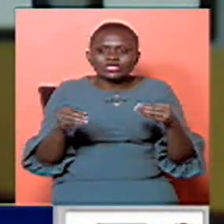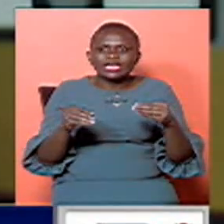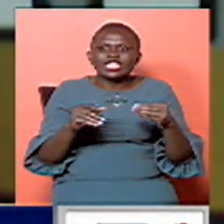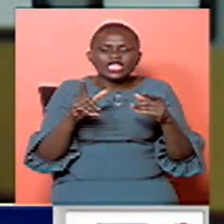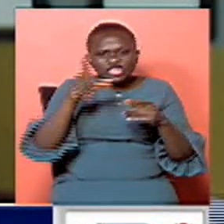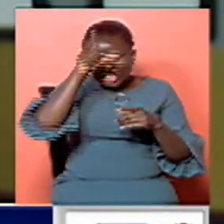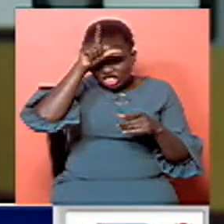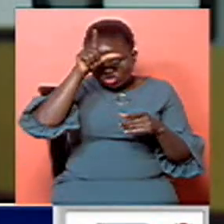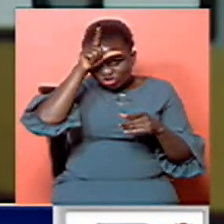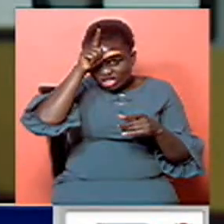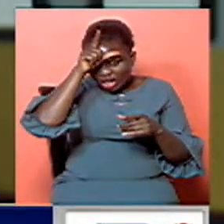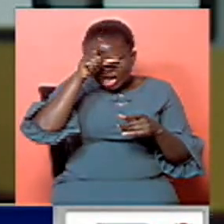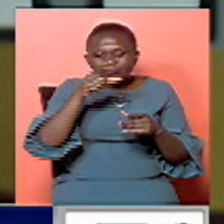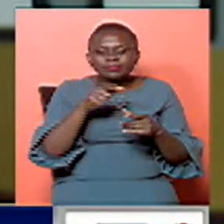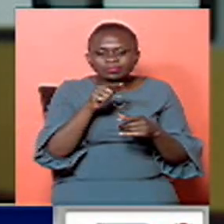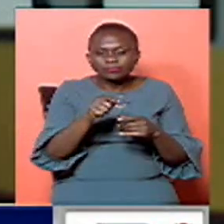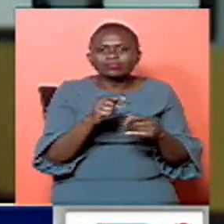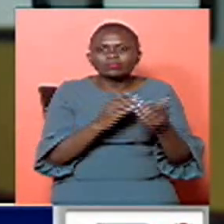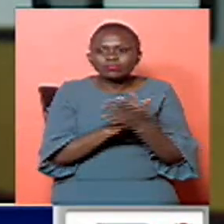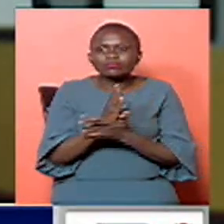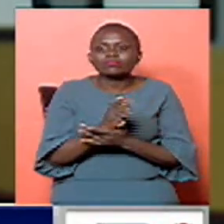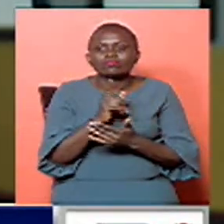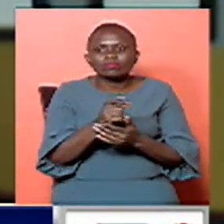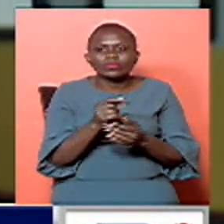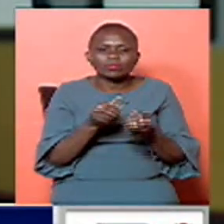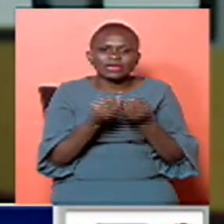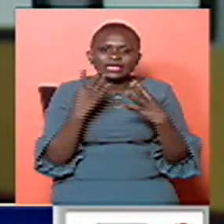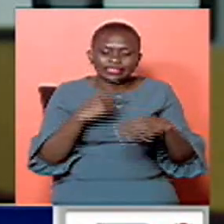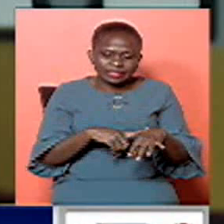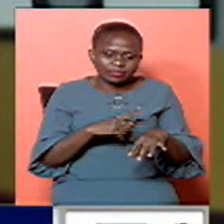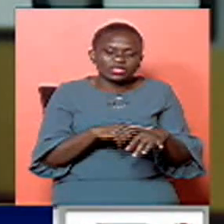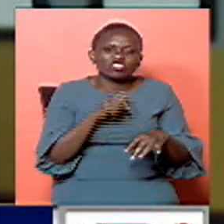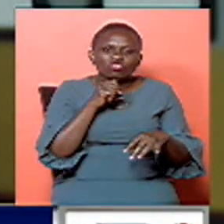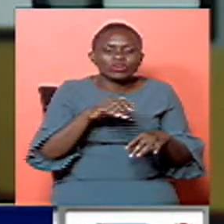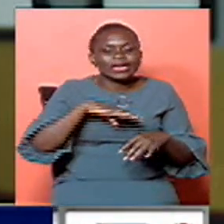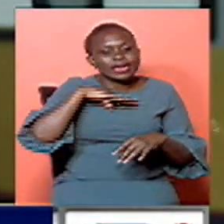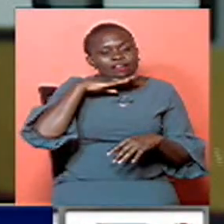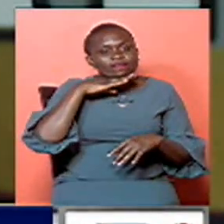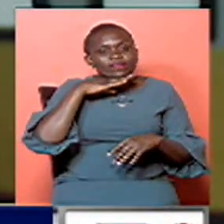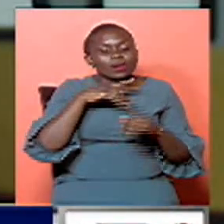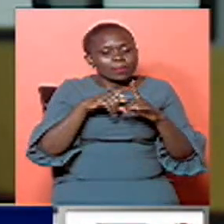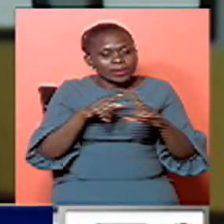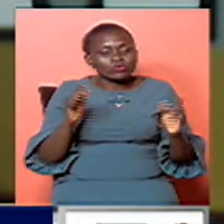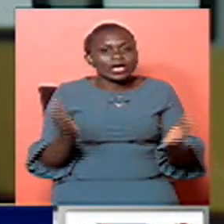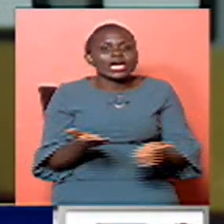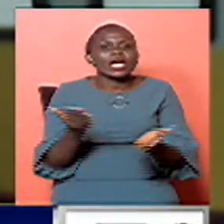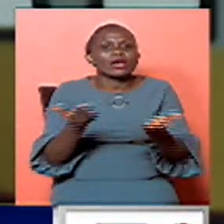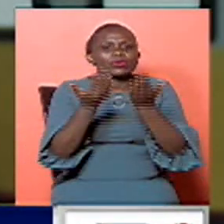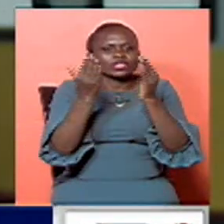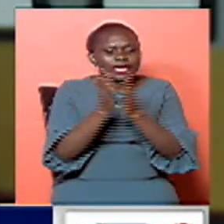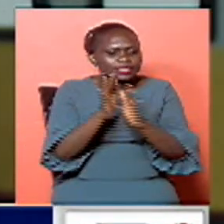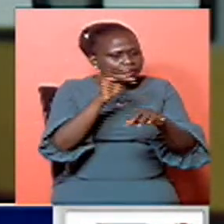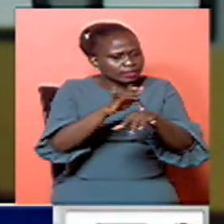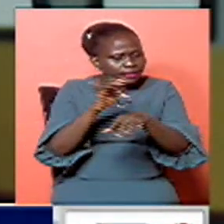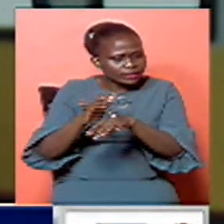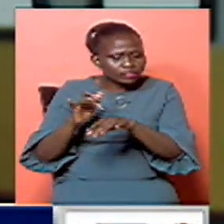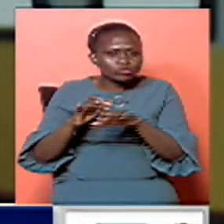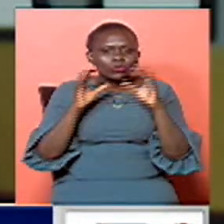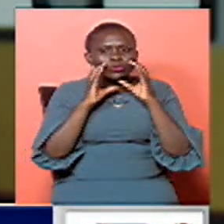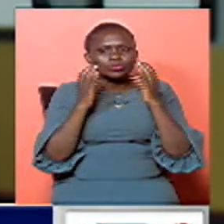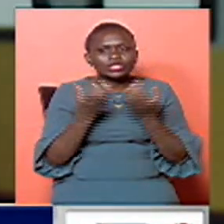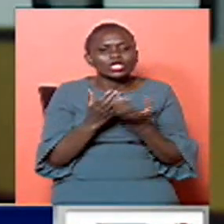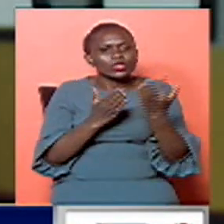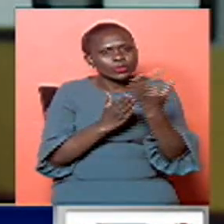the literature. And of course, this has been over the time, is not adequate. But we are encouraging and sensitizing our